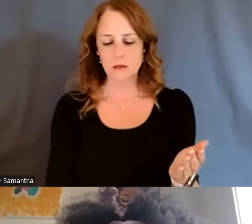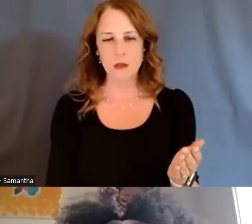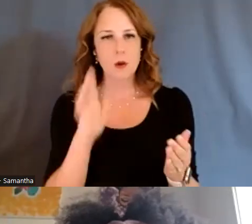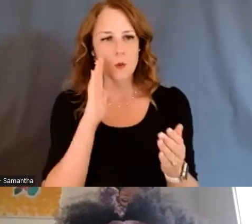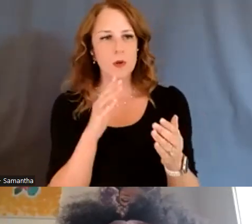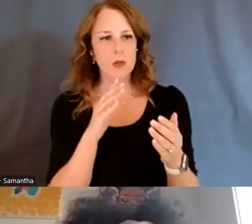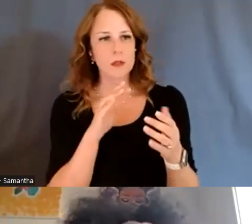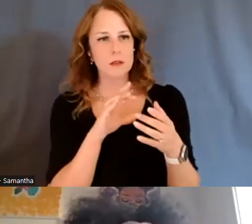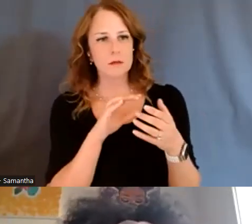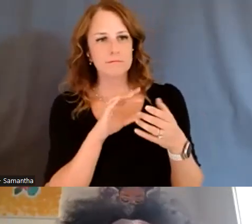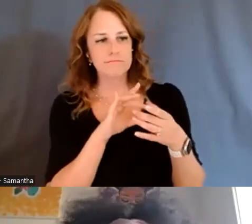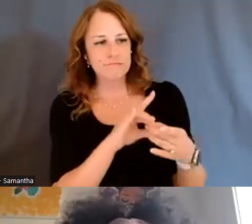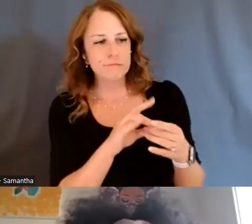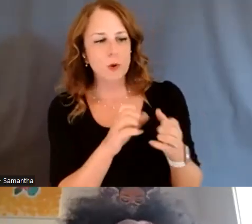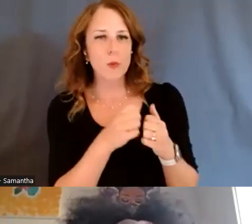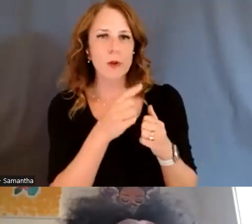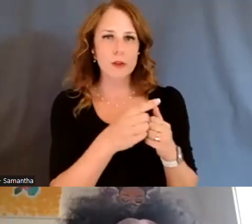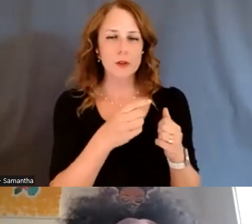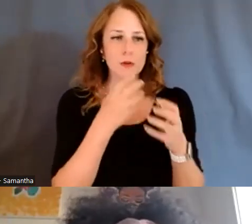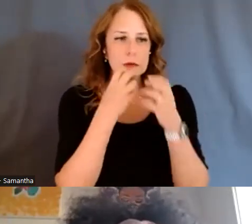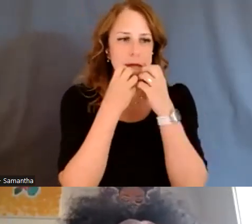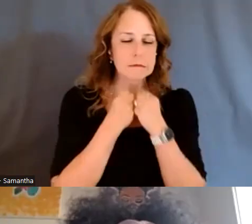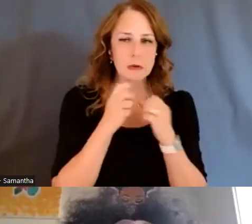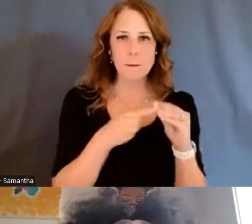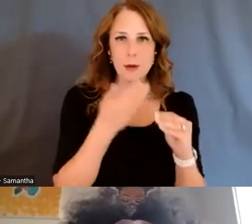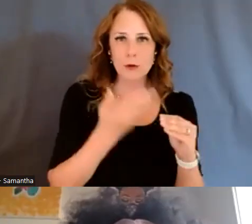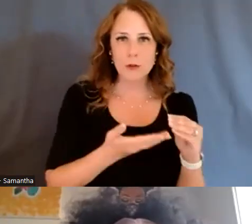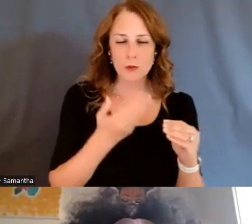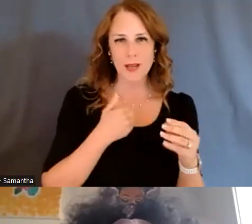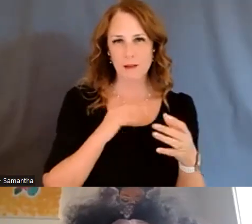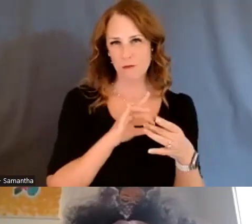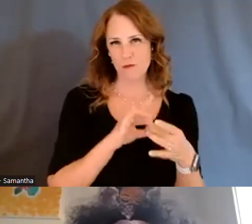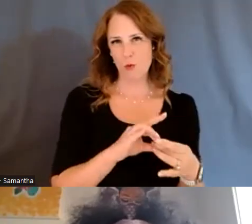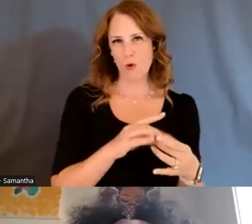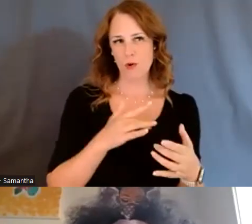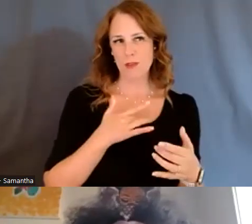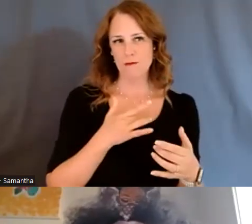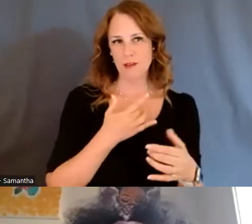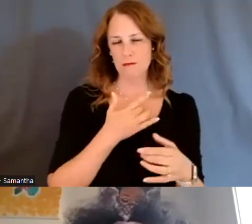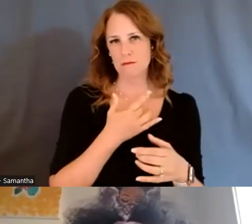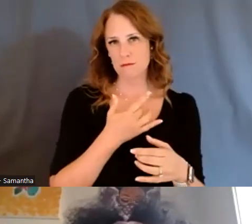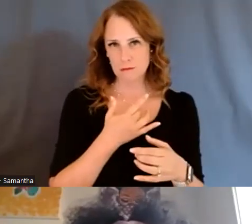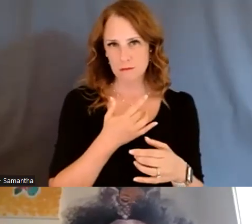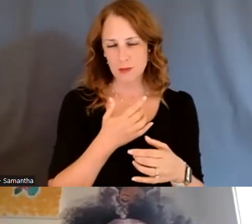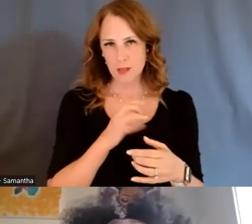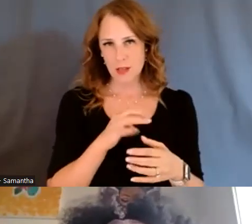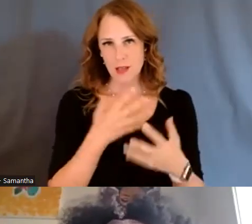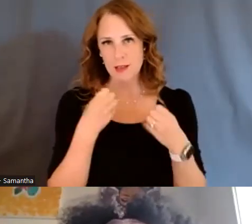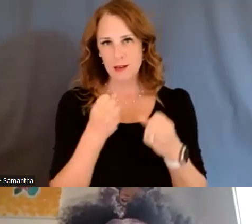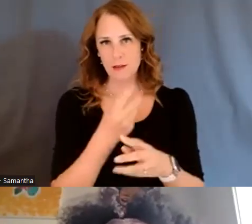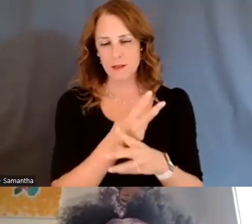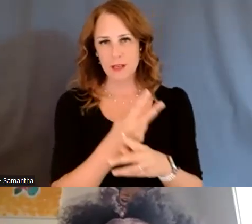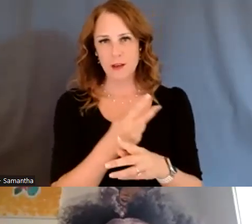care deeply about you. There's a rapport that's built in healthcare. And this role is a